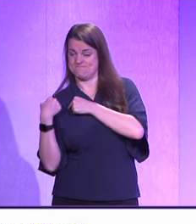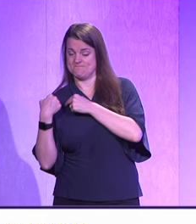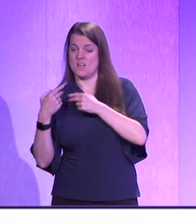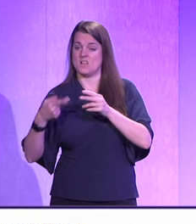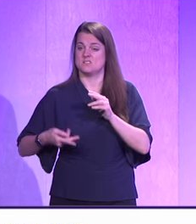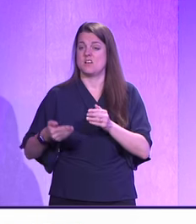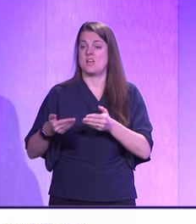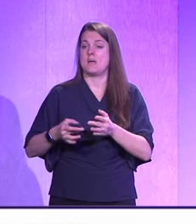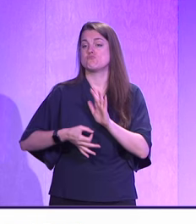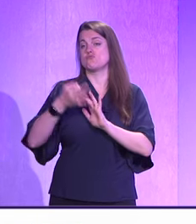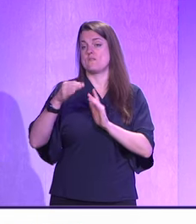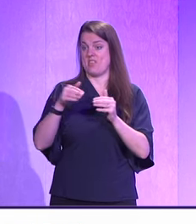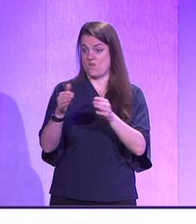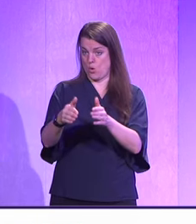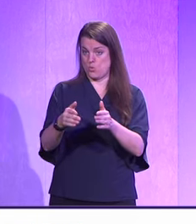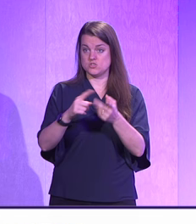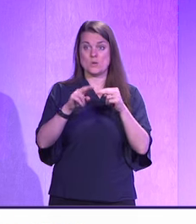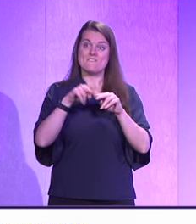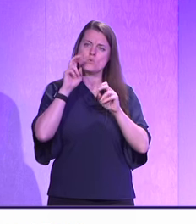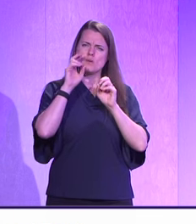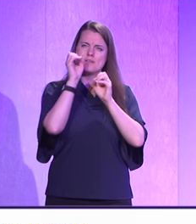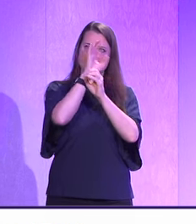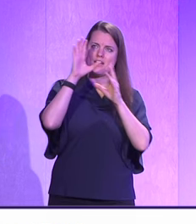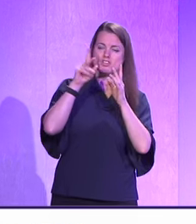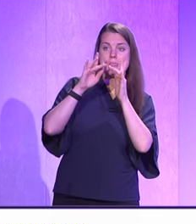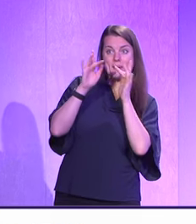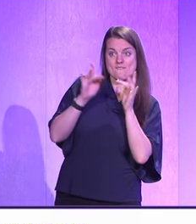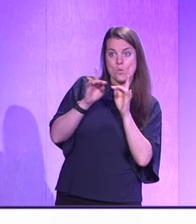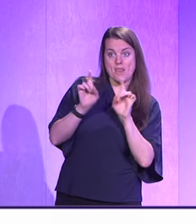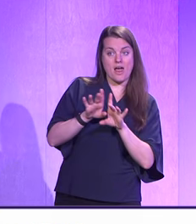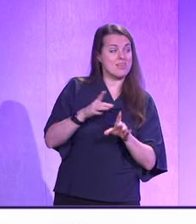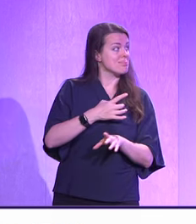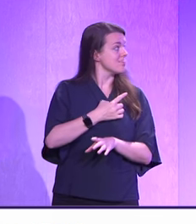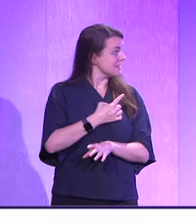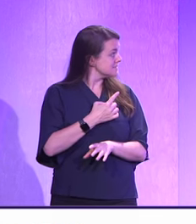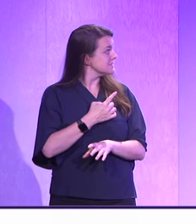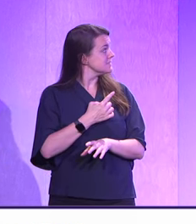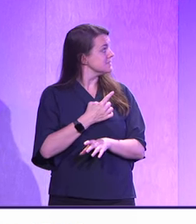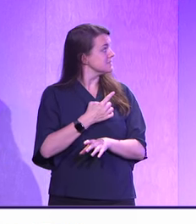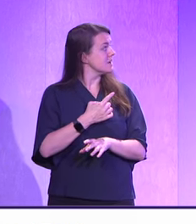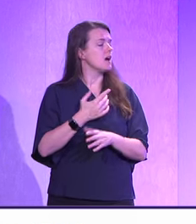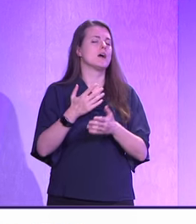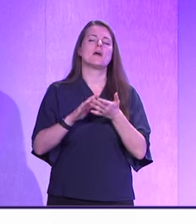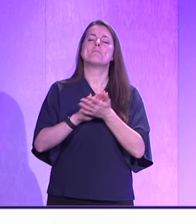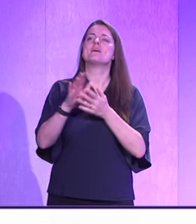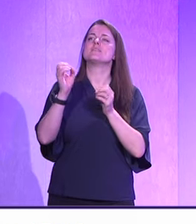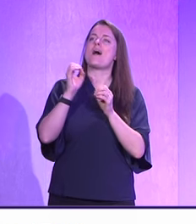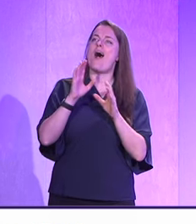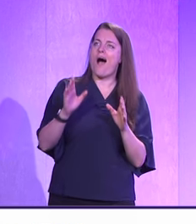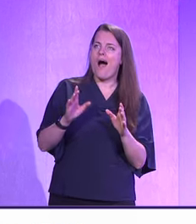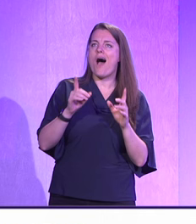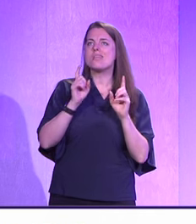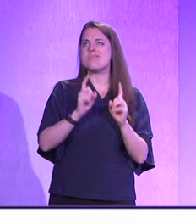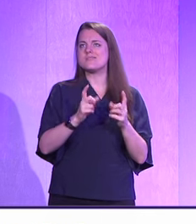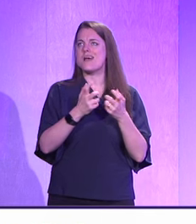the purpose of a platform as doing this, it opens up all kinds of new ways of exploring how we can use technology or how we can use a wiki or how we